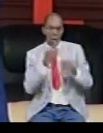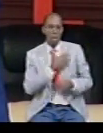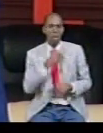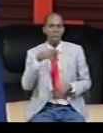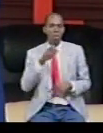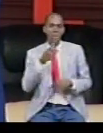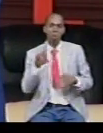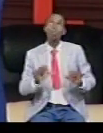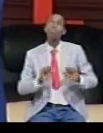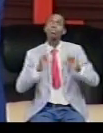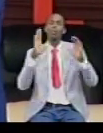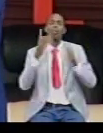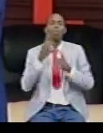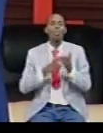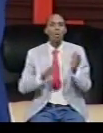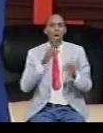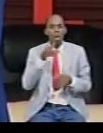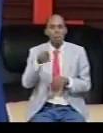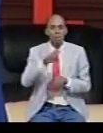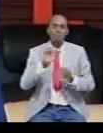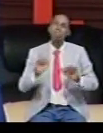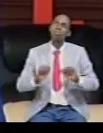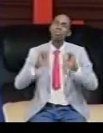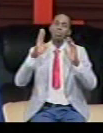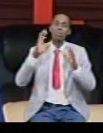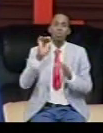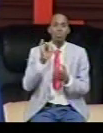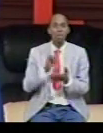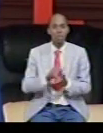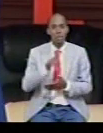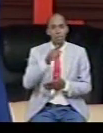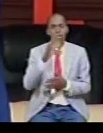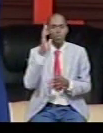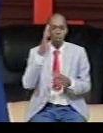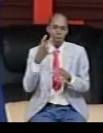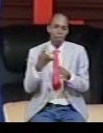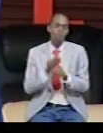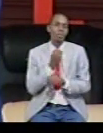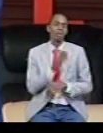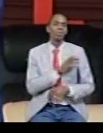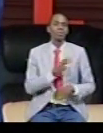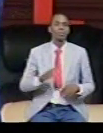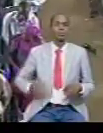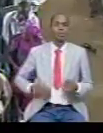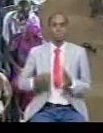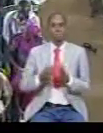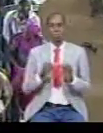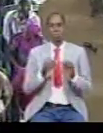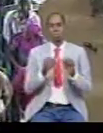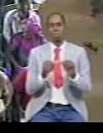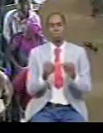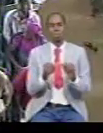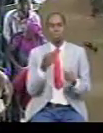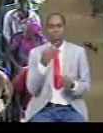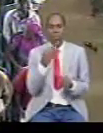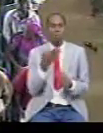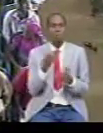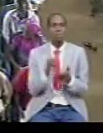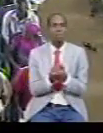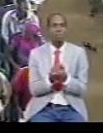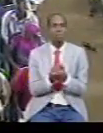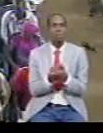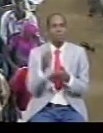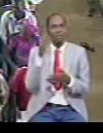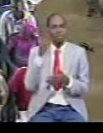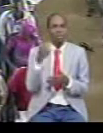are you giving up so that you will win Christ? It goes on to say, for he had respect